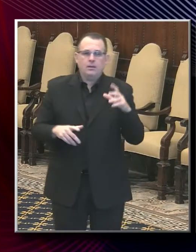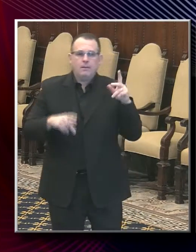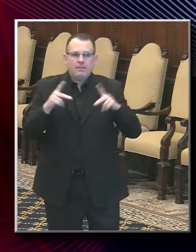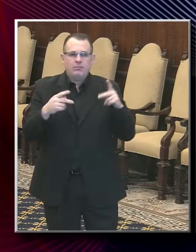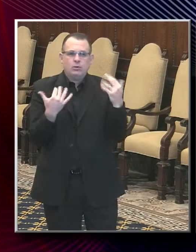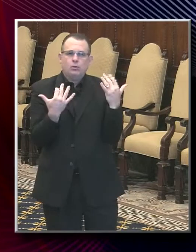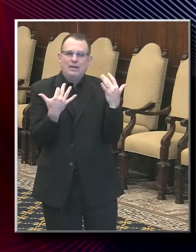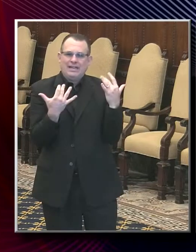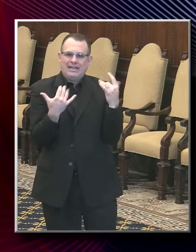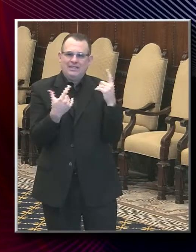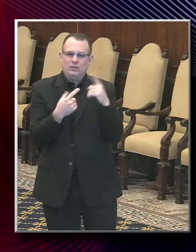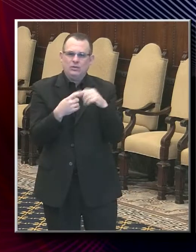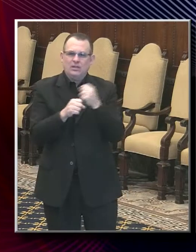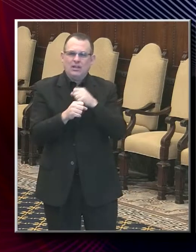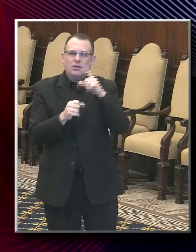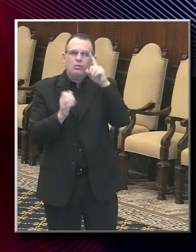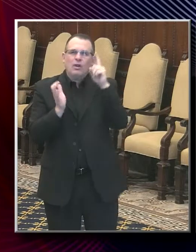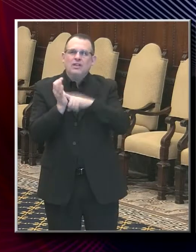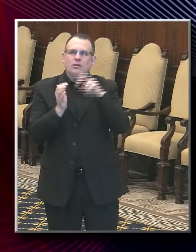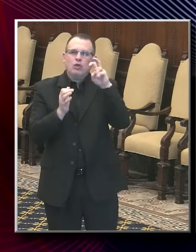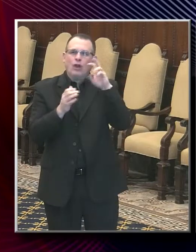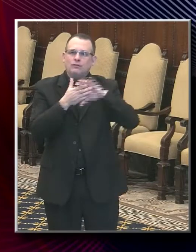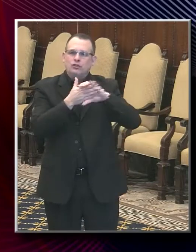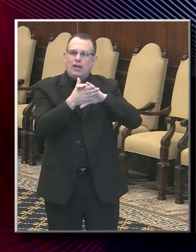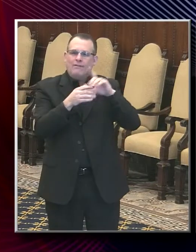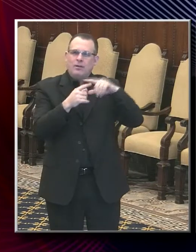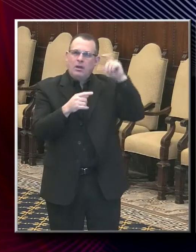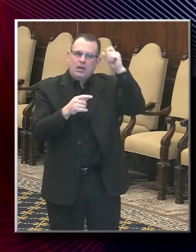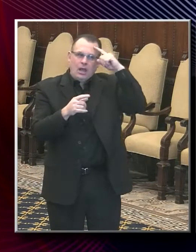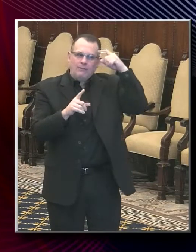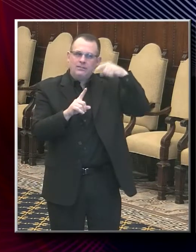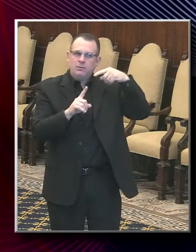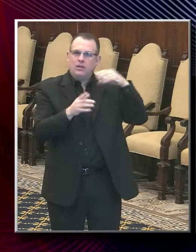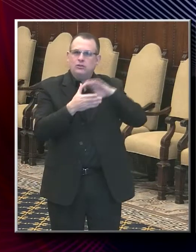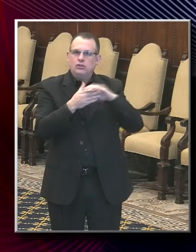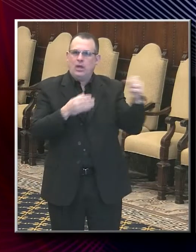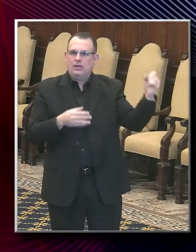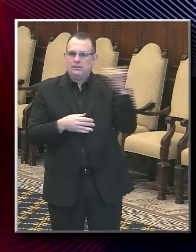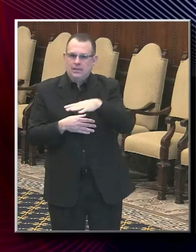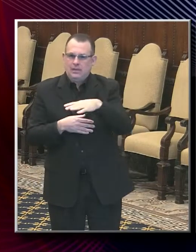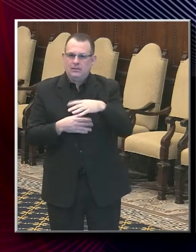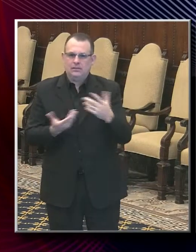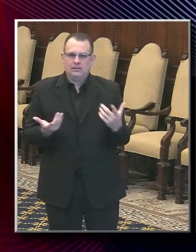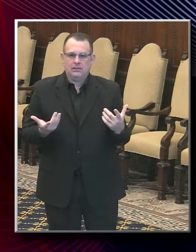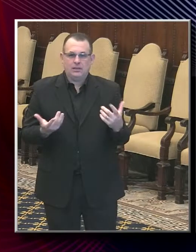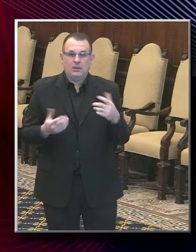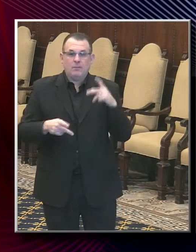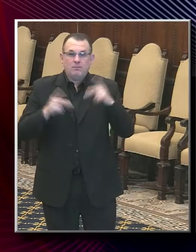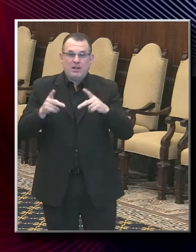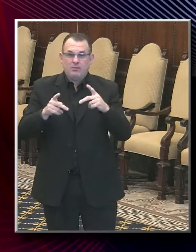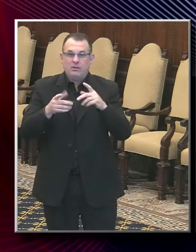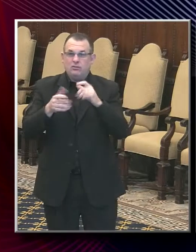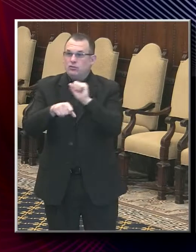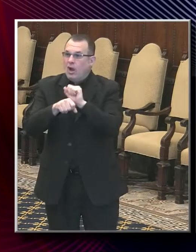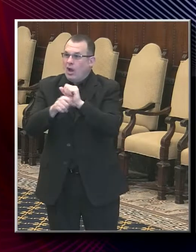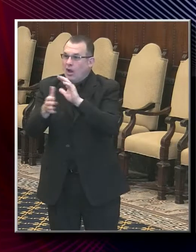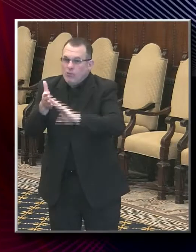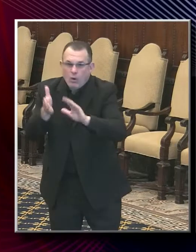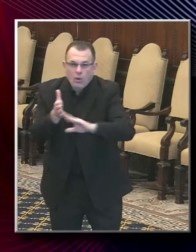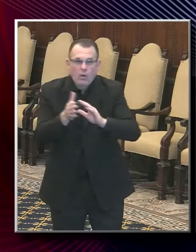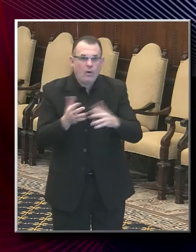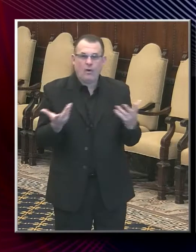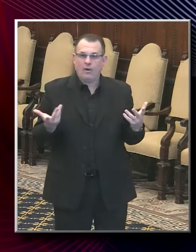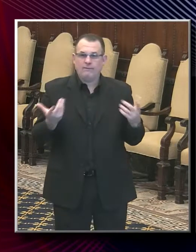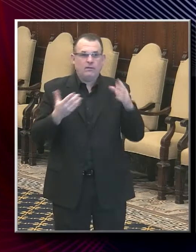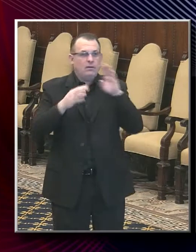receive their $1,200 federal stimulus check. For many residents who face job loss because of the pandemic, this nominal